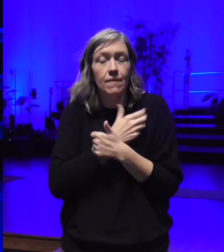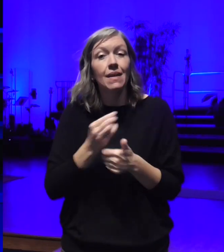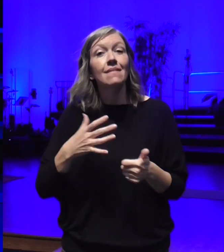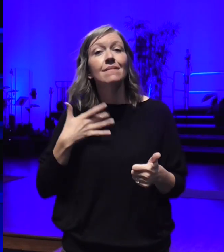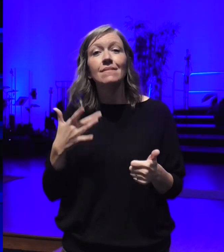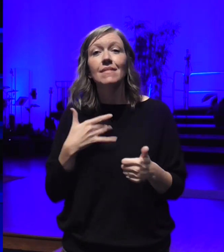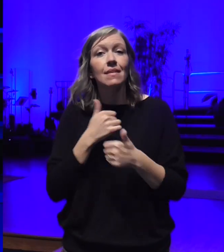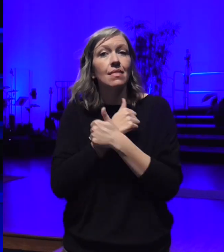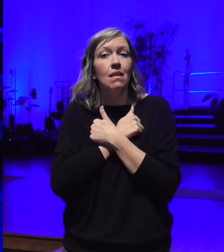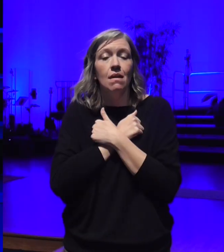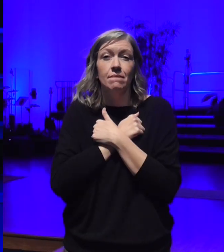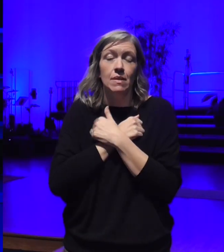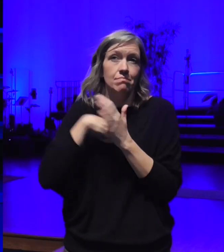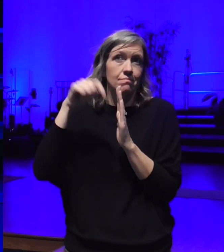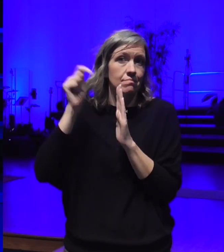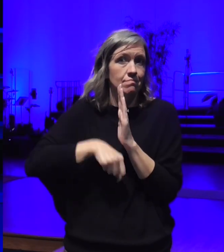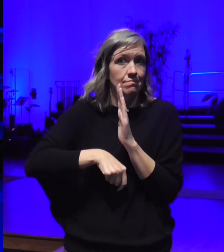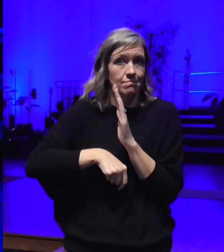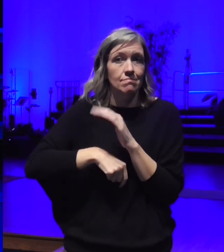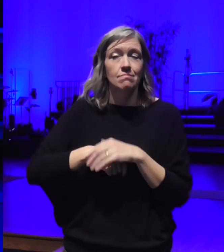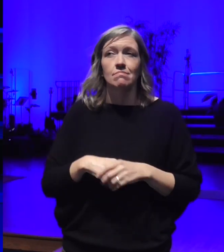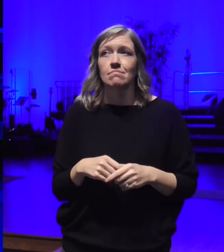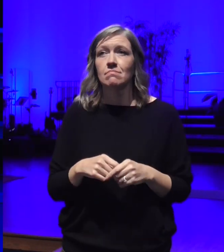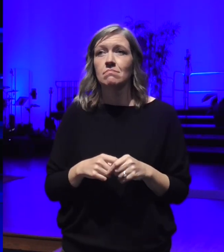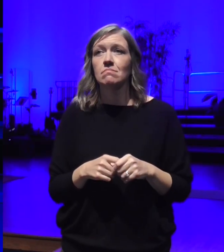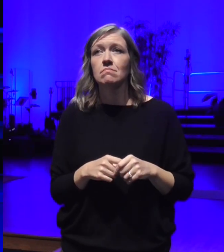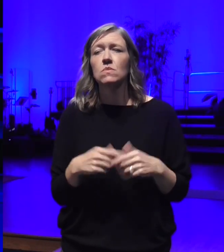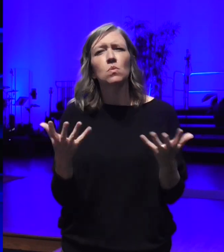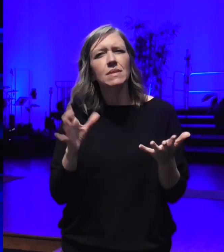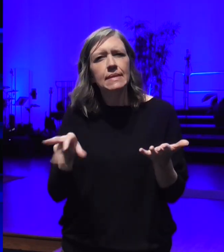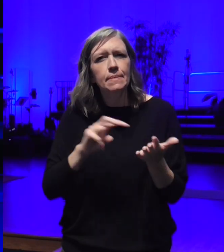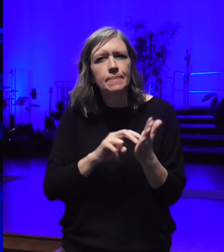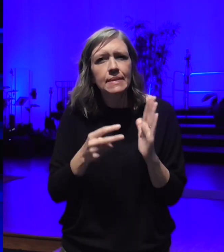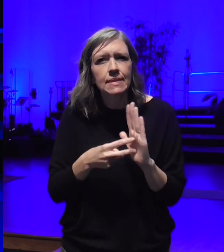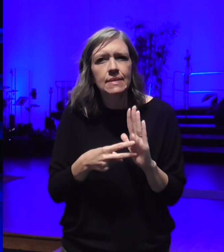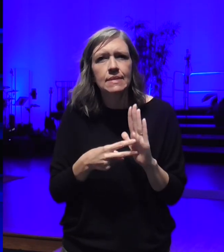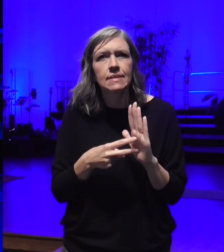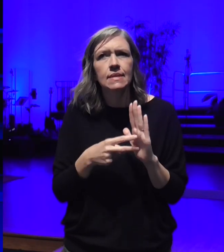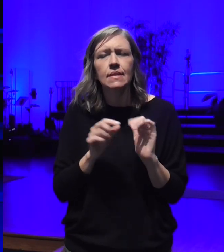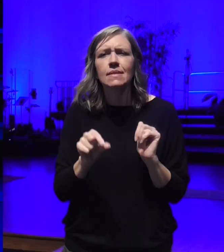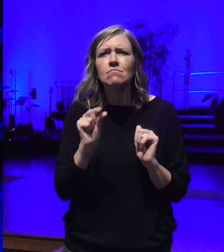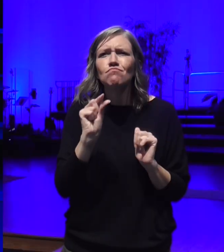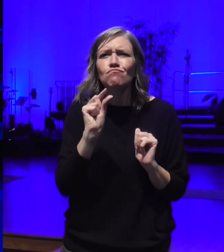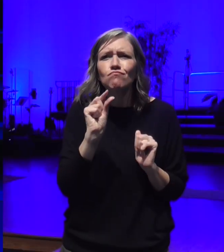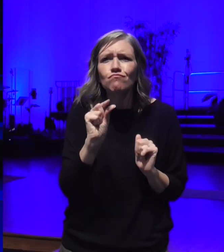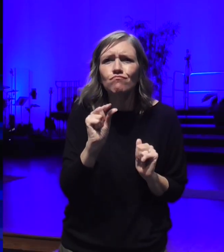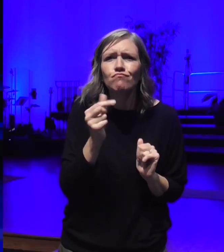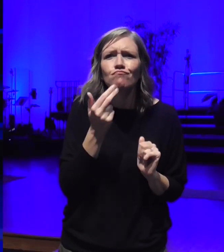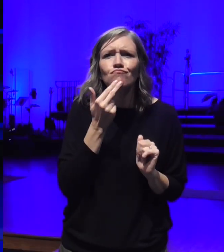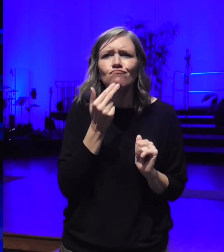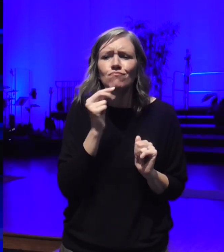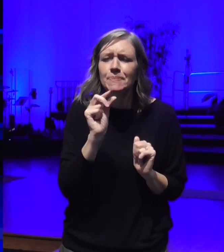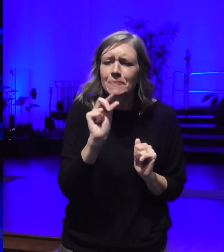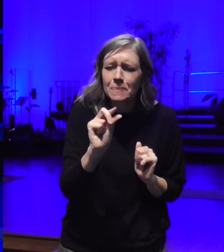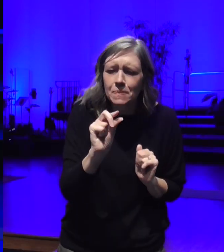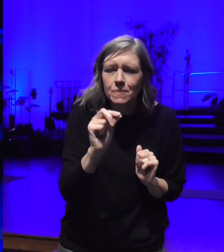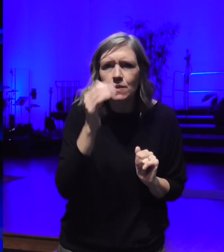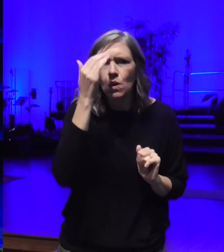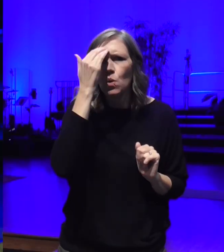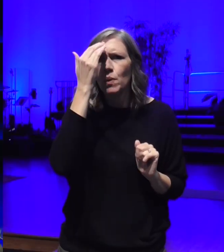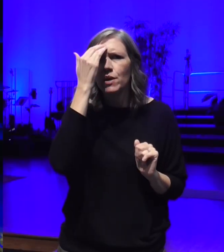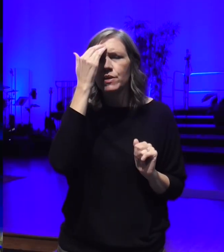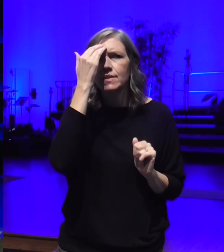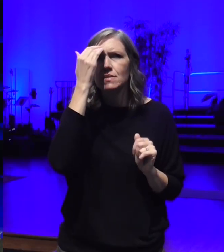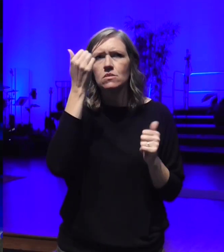loved profoundly. What does it mean to take this pea-sized little bit of awareness